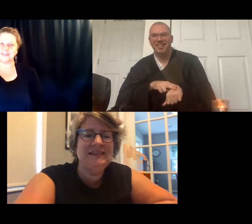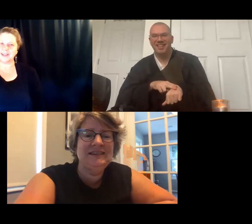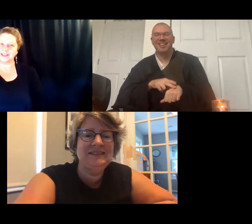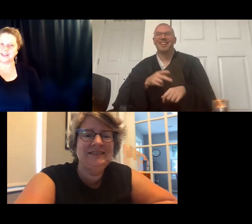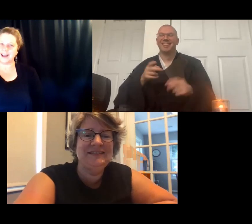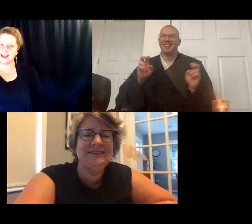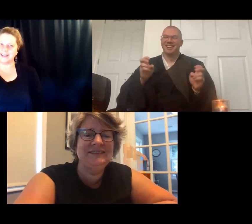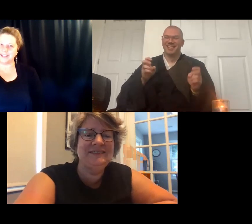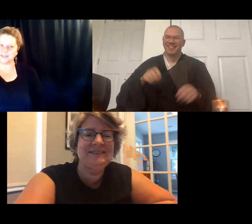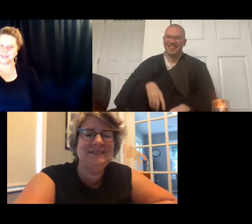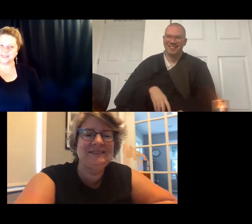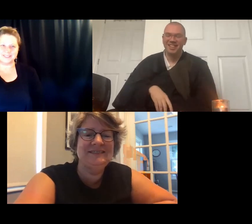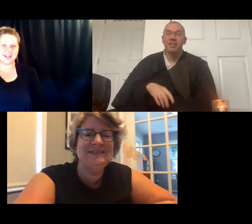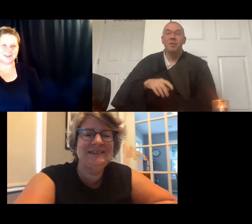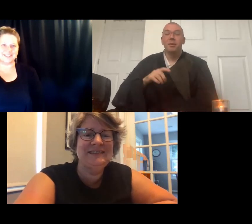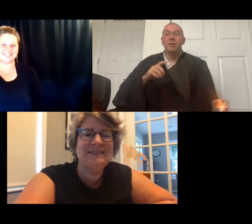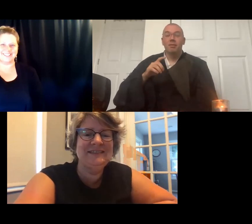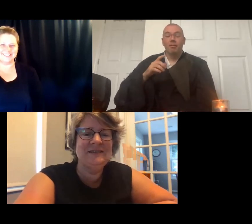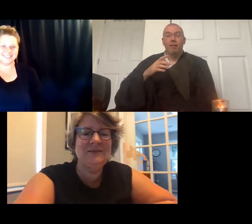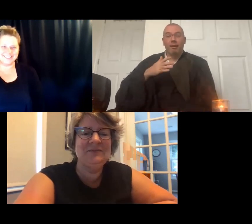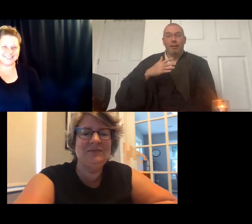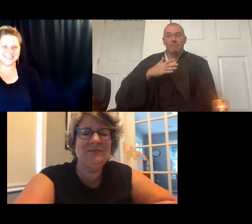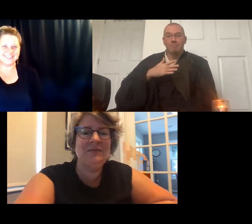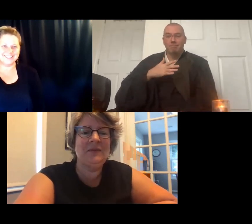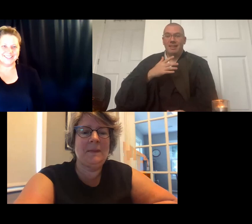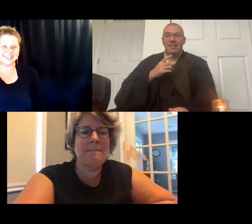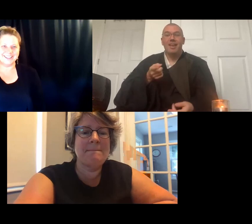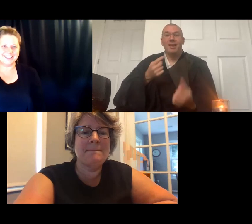I have kind of an odd answer to that question.